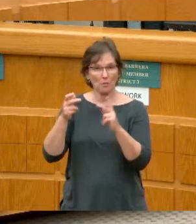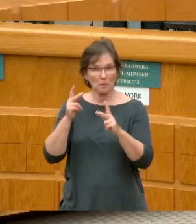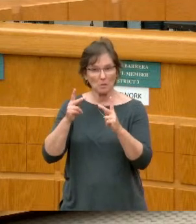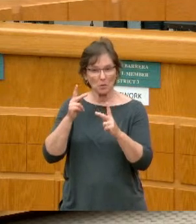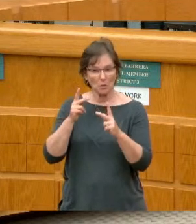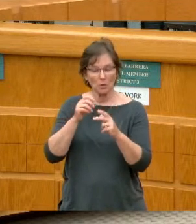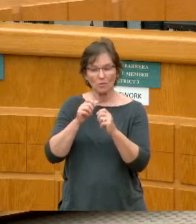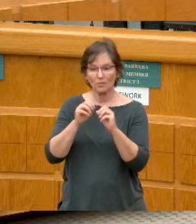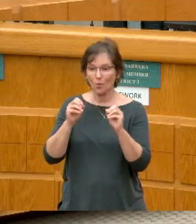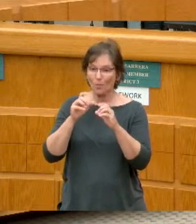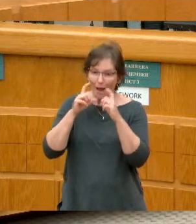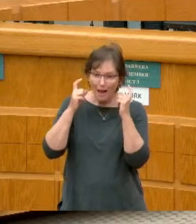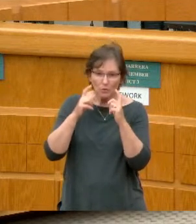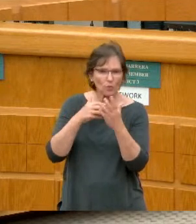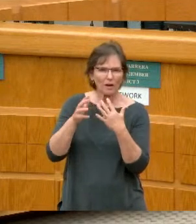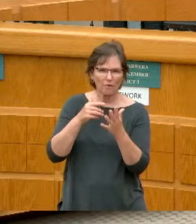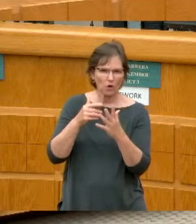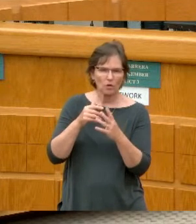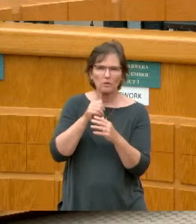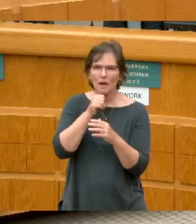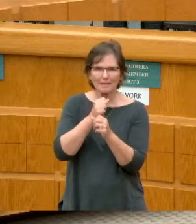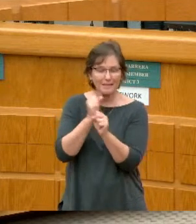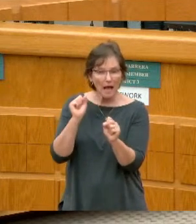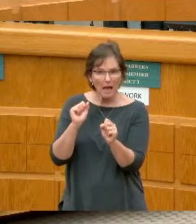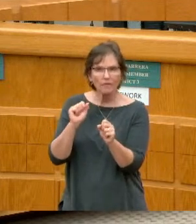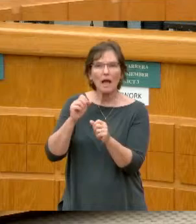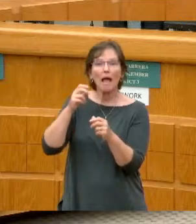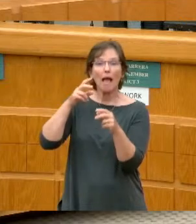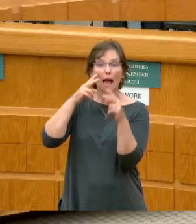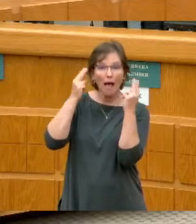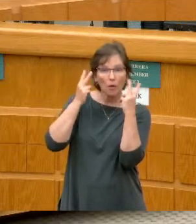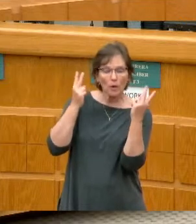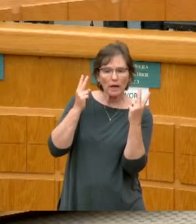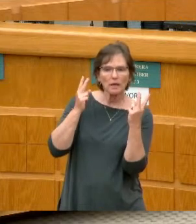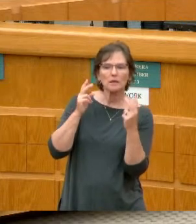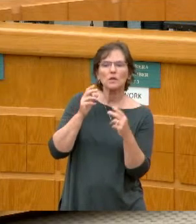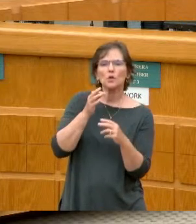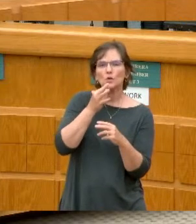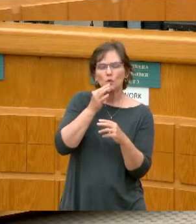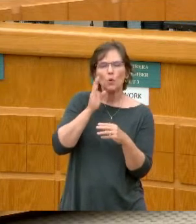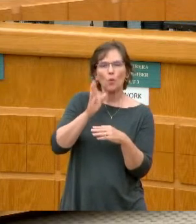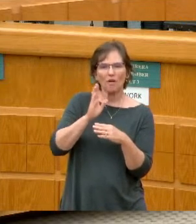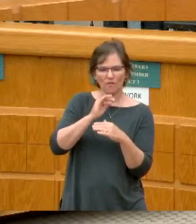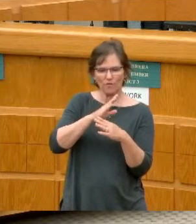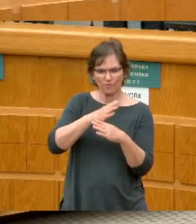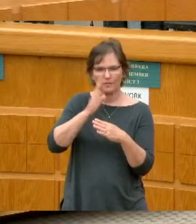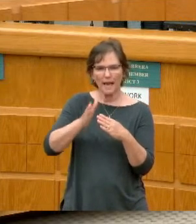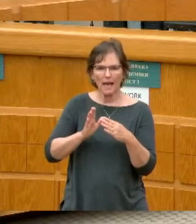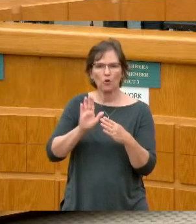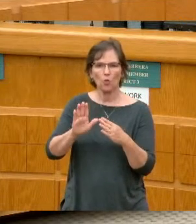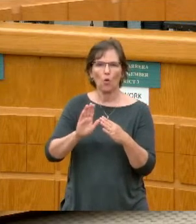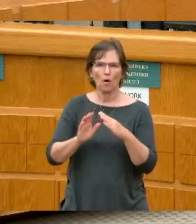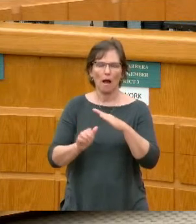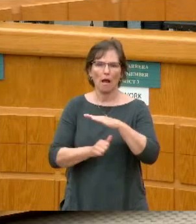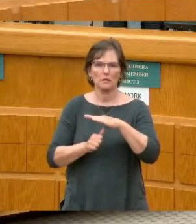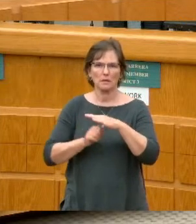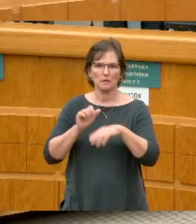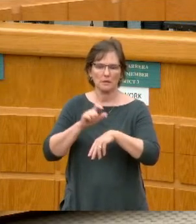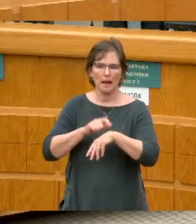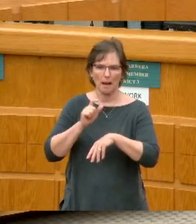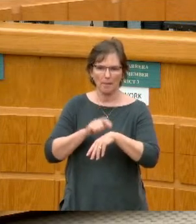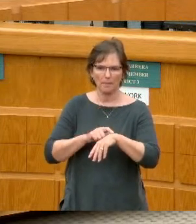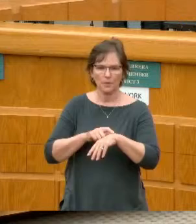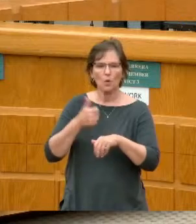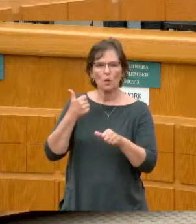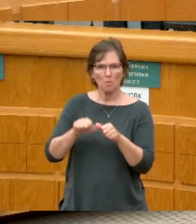decision to celebrate Halloween ends this Friday. It's 2 to 14 days. This Friday will be at the end of that period. So if you